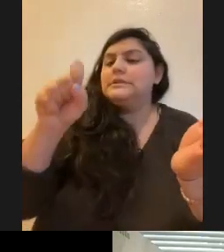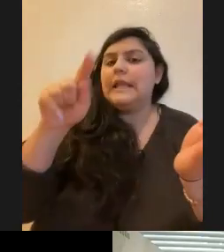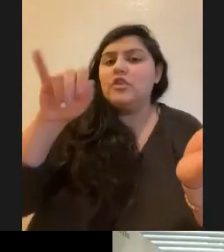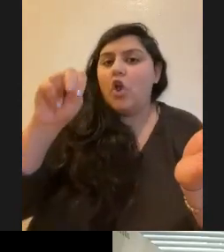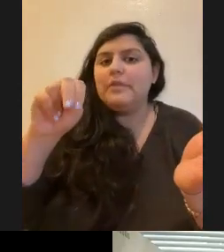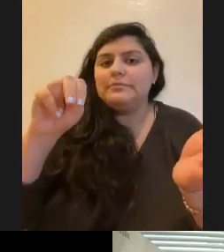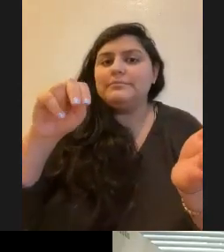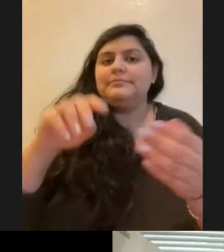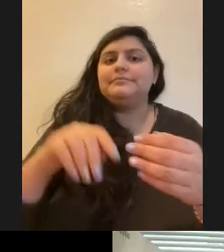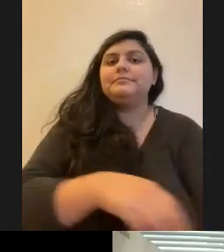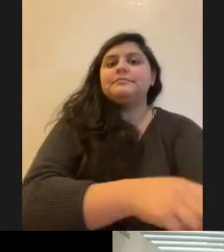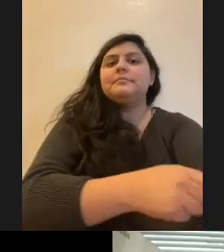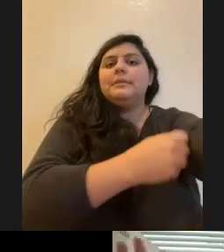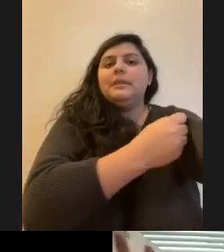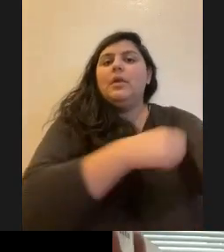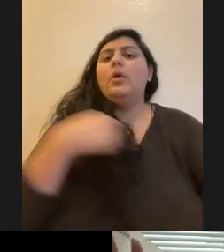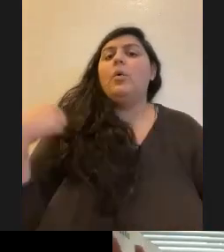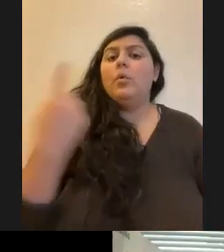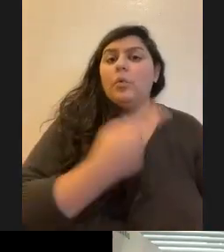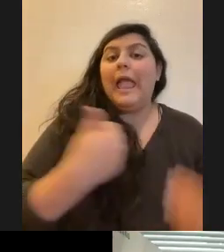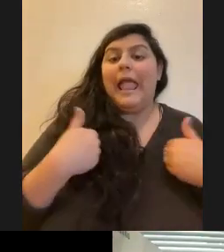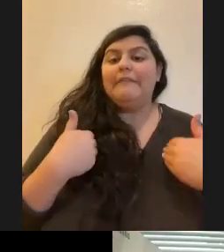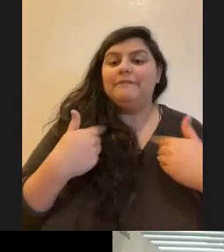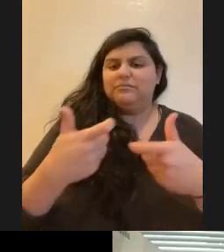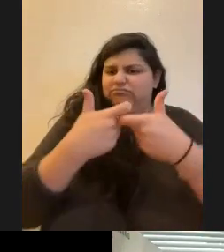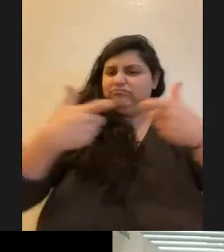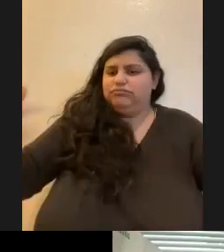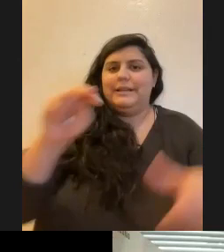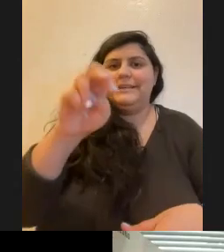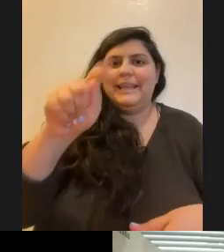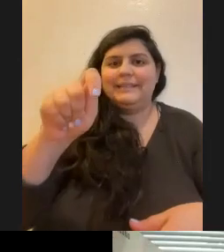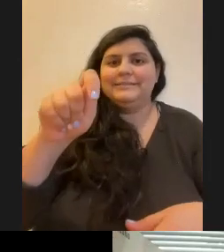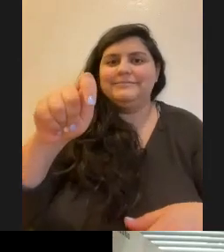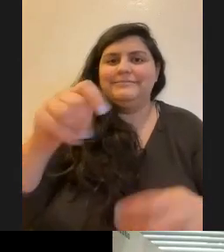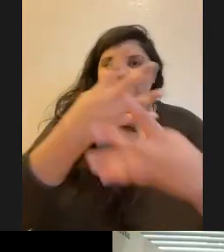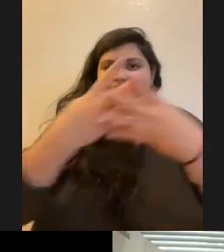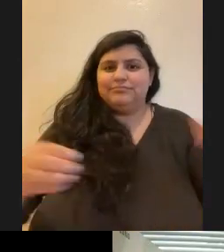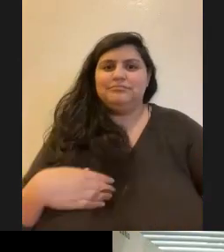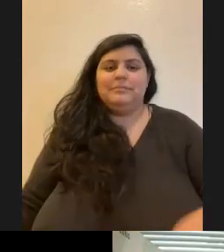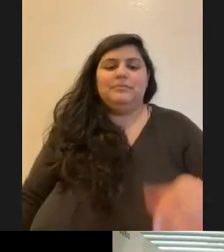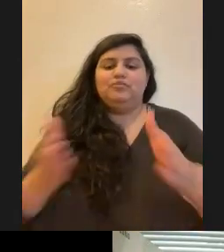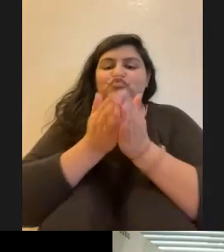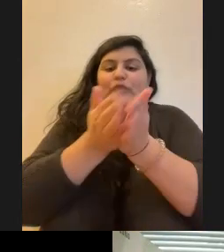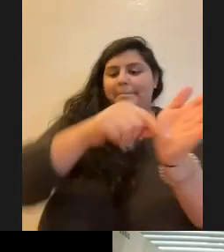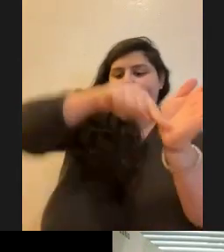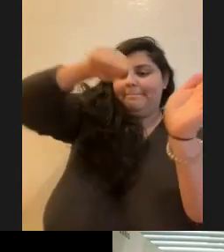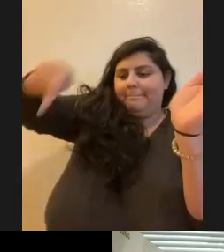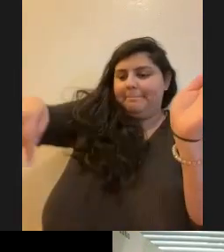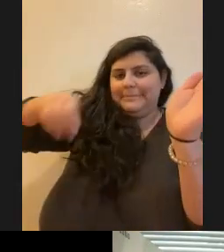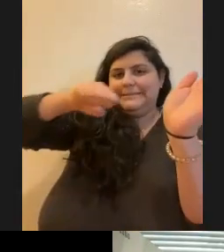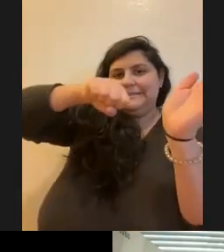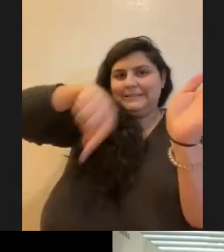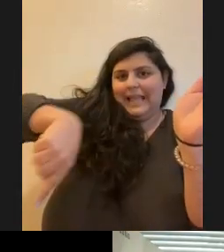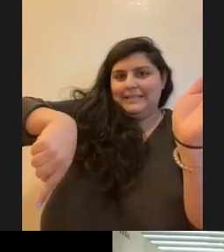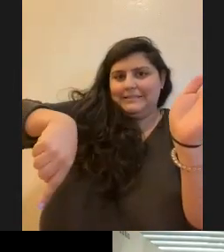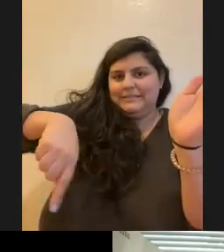scales. But yes, we have this really big net that we deploy off the back of the ship, either the large